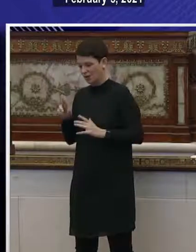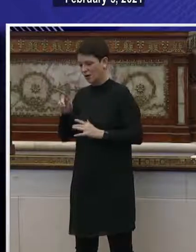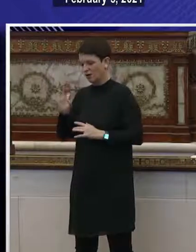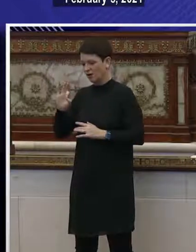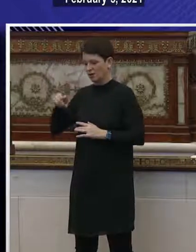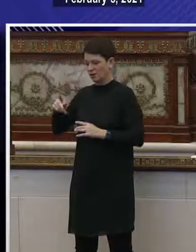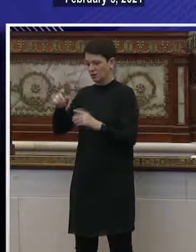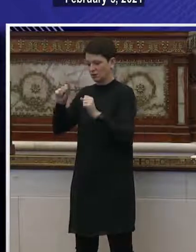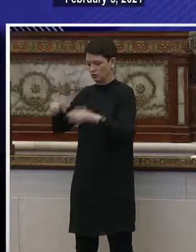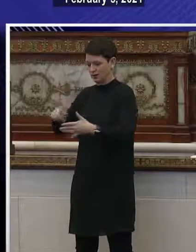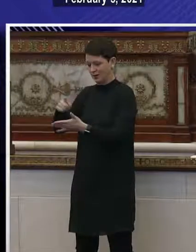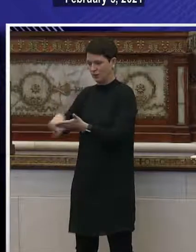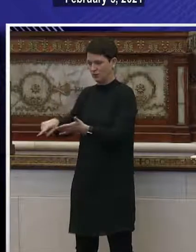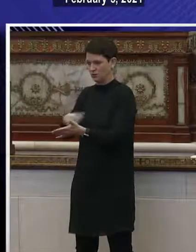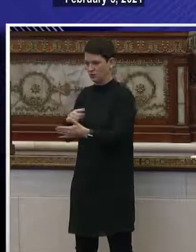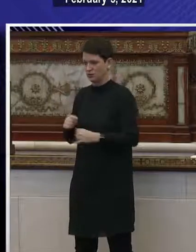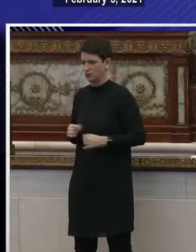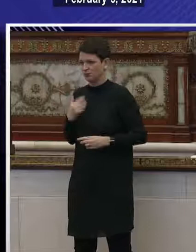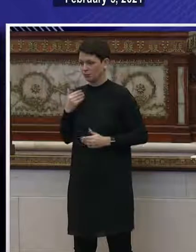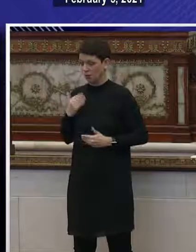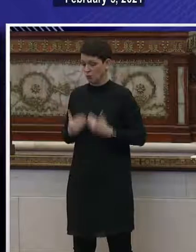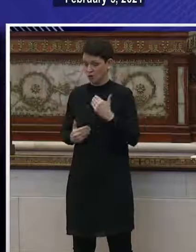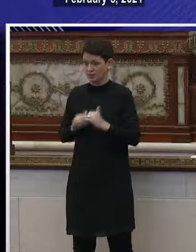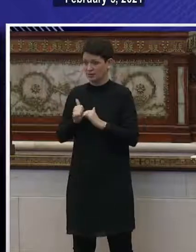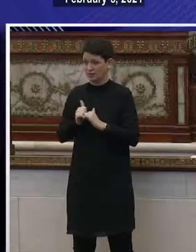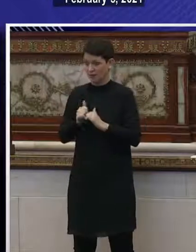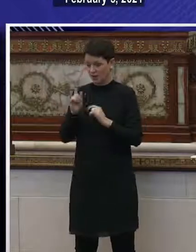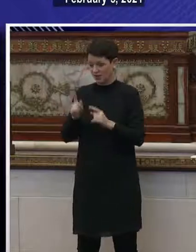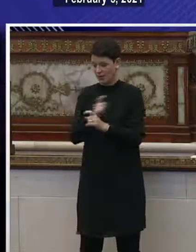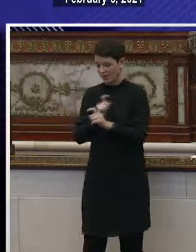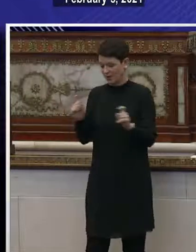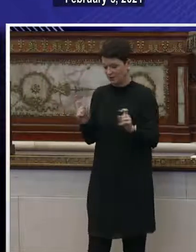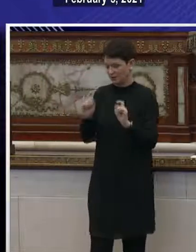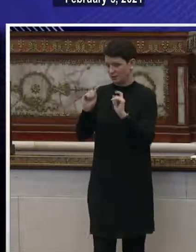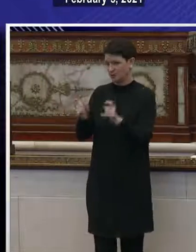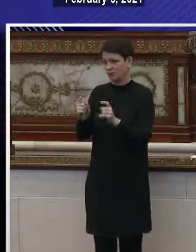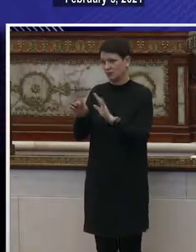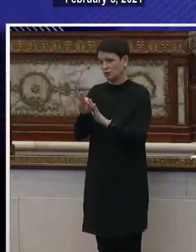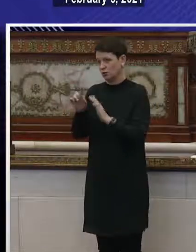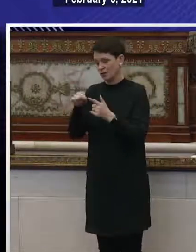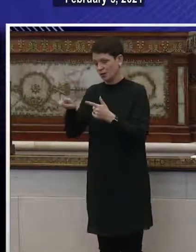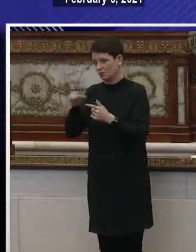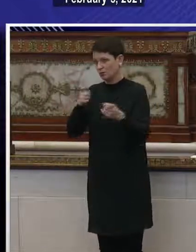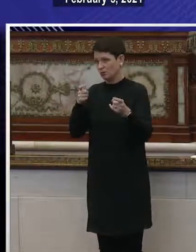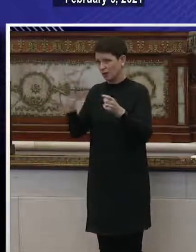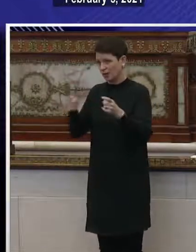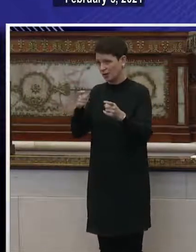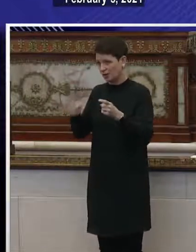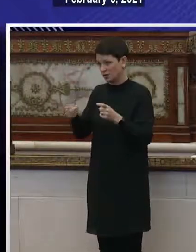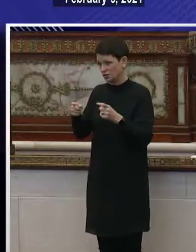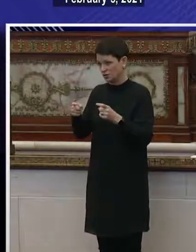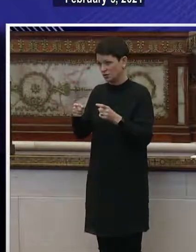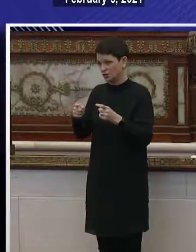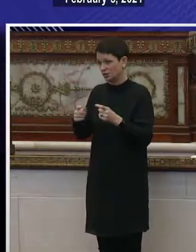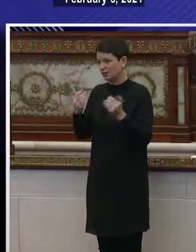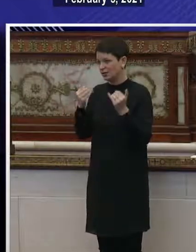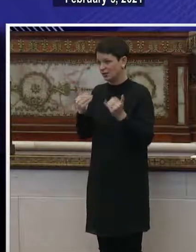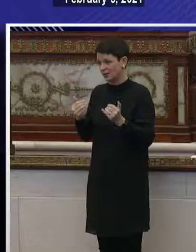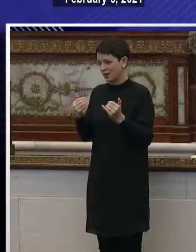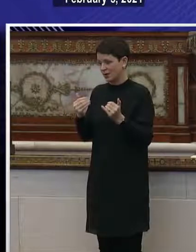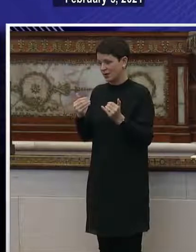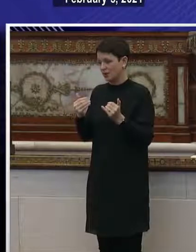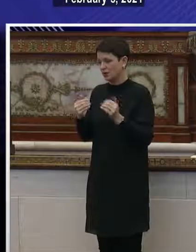canceled. The process by which the Vaccine Distribution Group chose PFC to manage clinics to vaccinate home health workers is now the subject